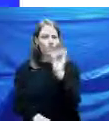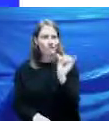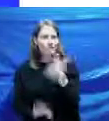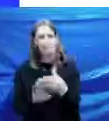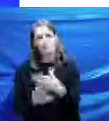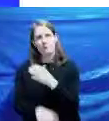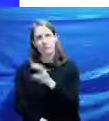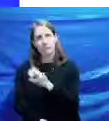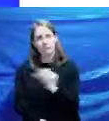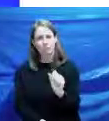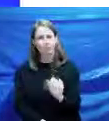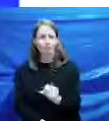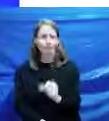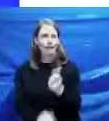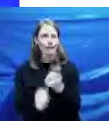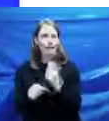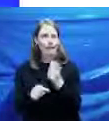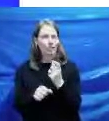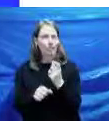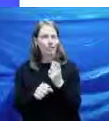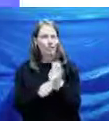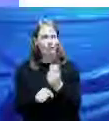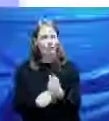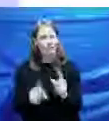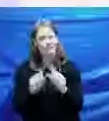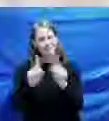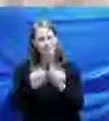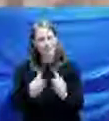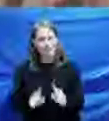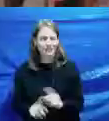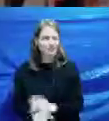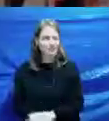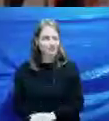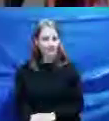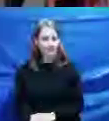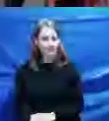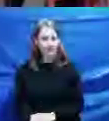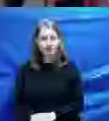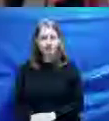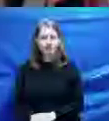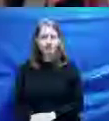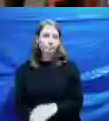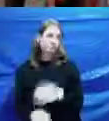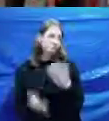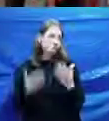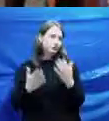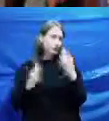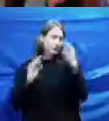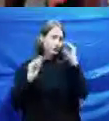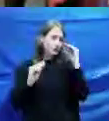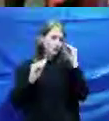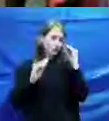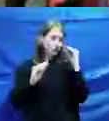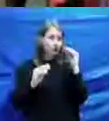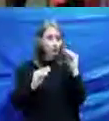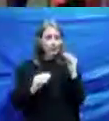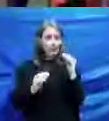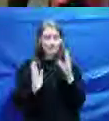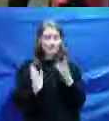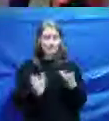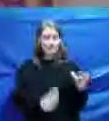with patterns in algebra, thinking that if you do blue, blue, red, blue, blue, red, blue, blue, red, blue, blue, blank,